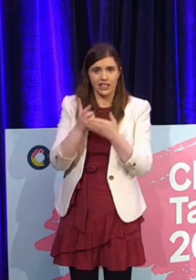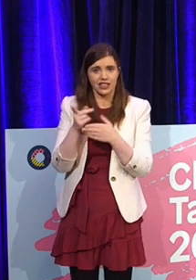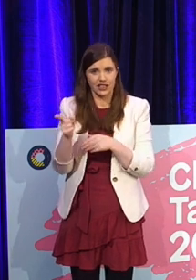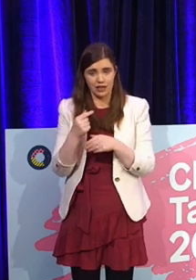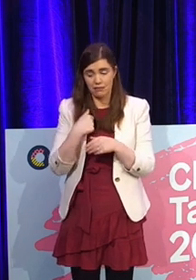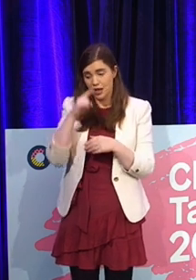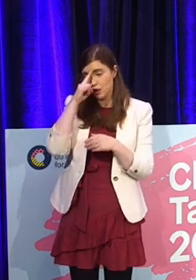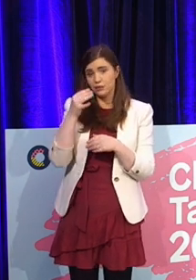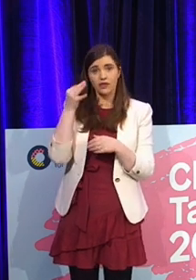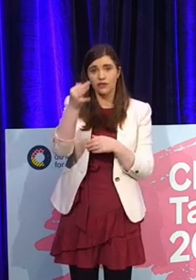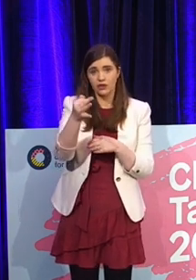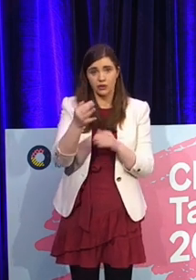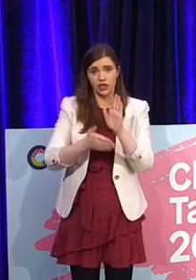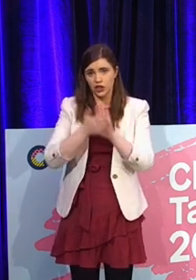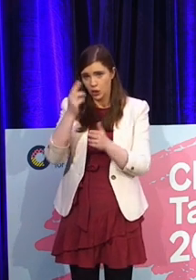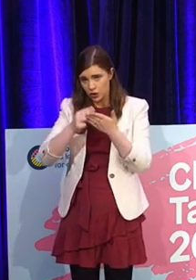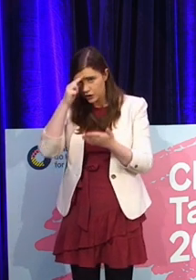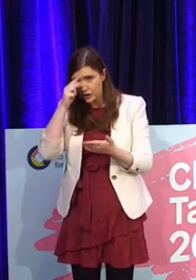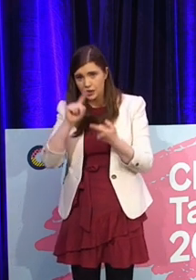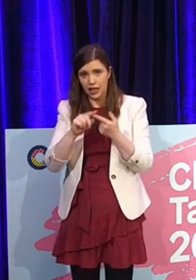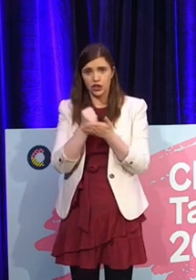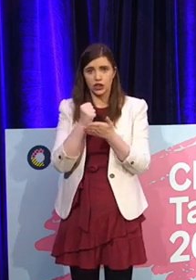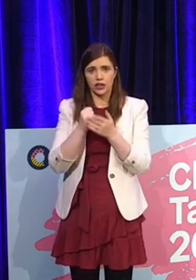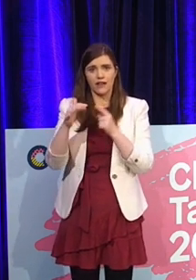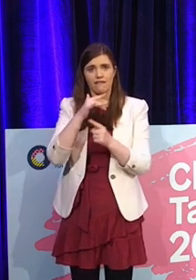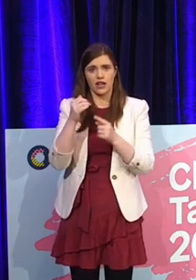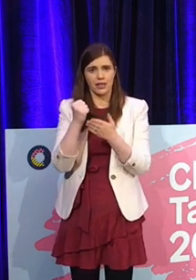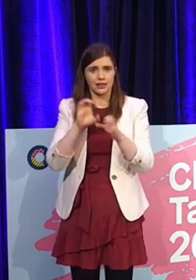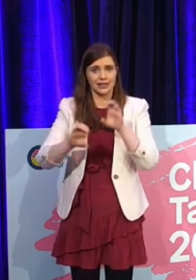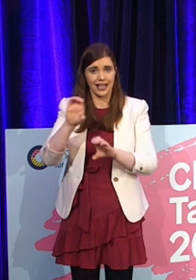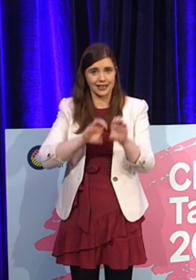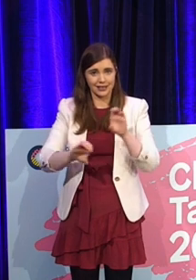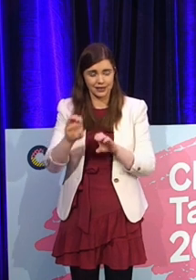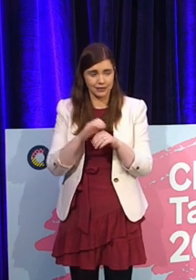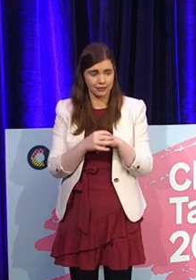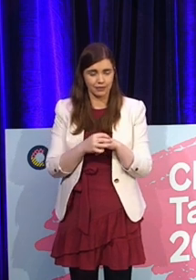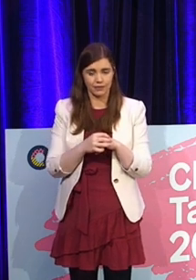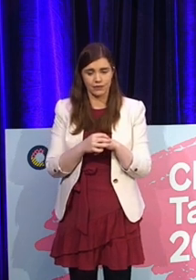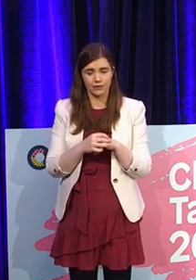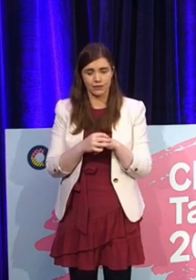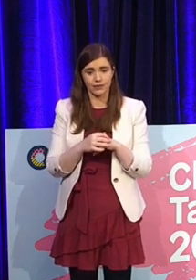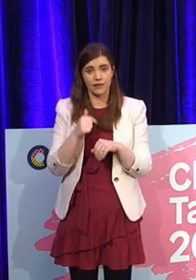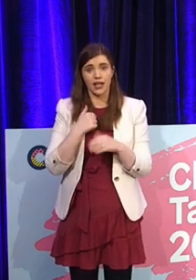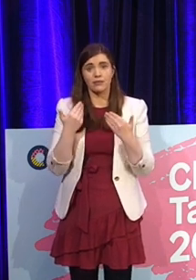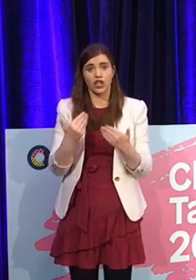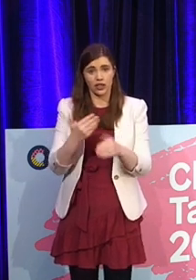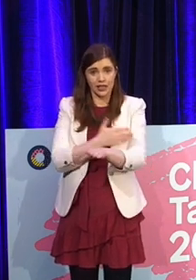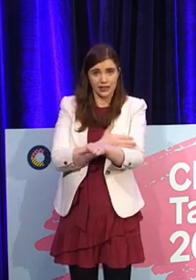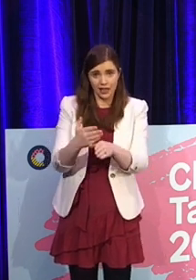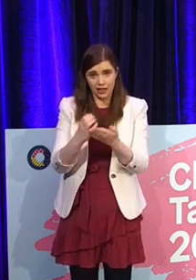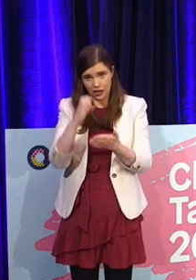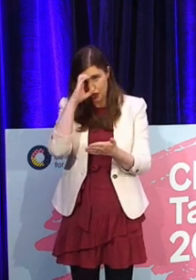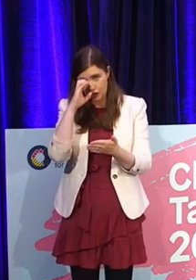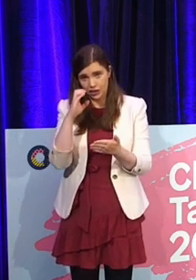for the future is to go to university and study environmental science. I've currently just started college, and